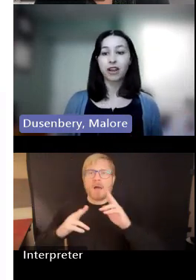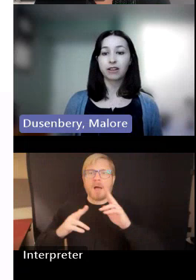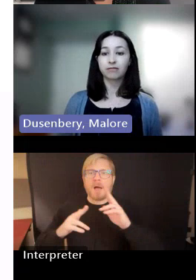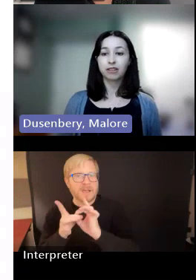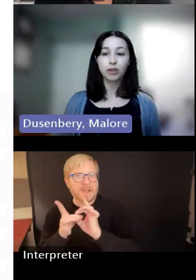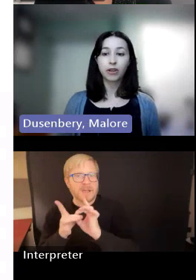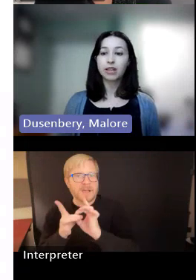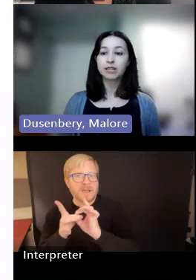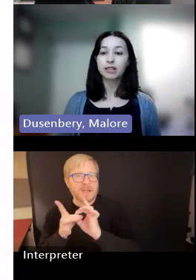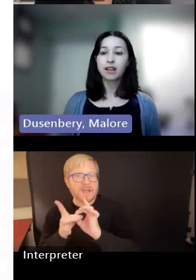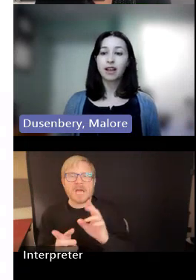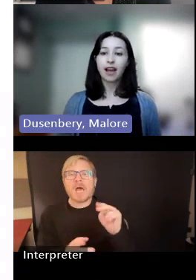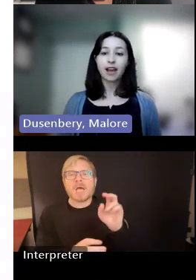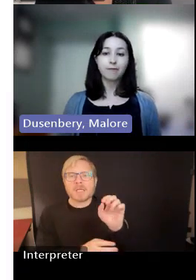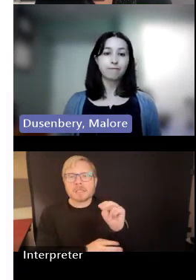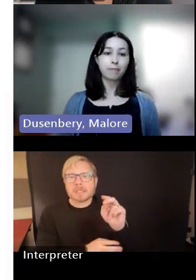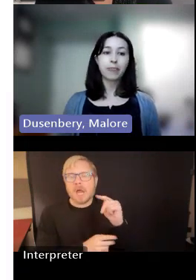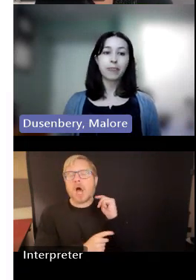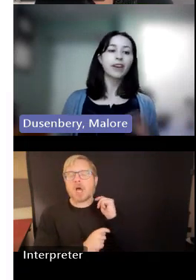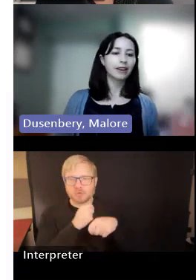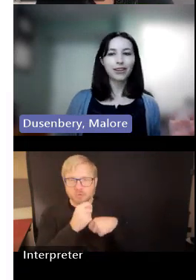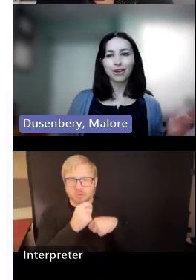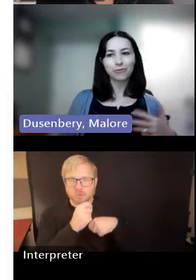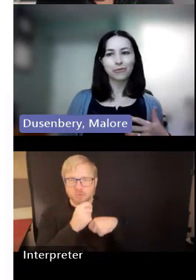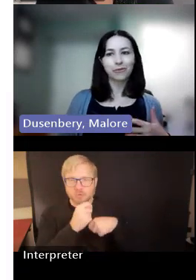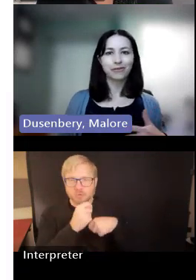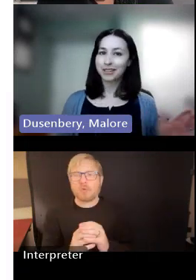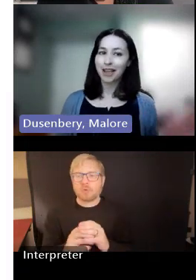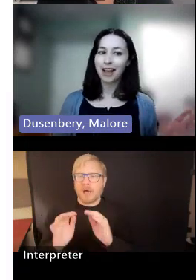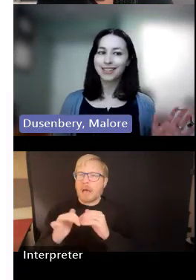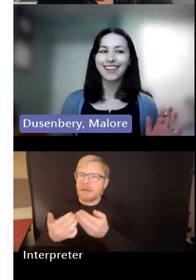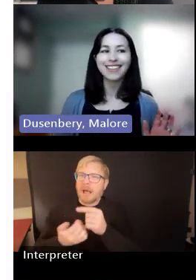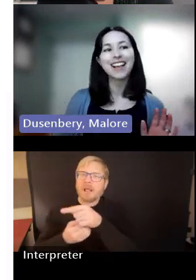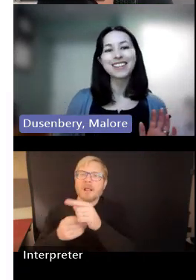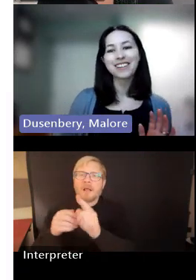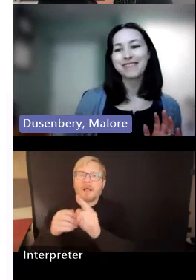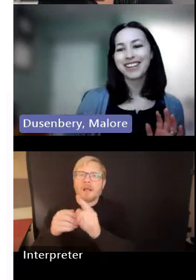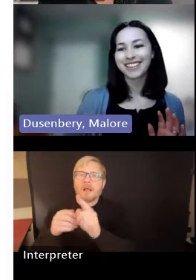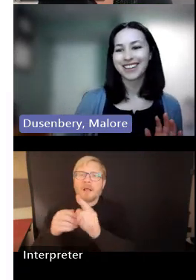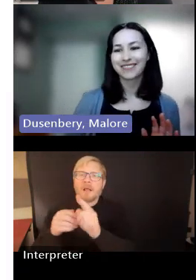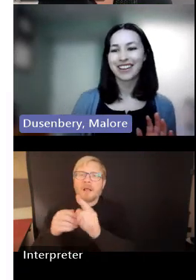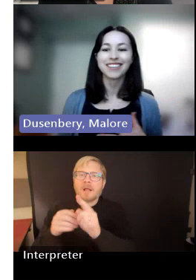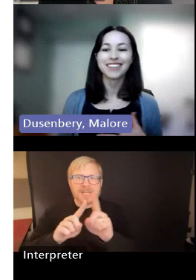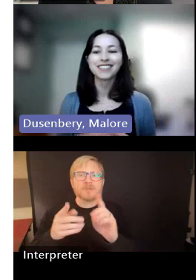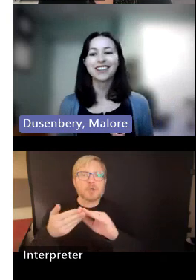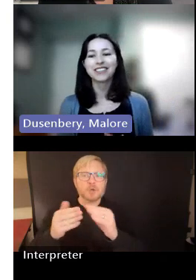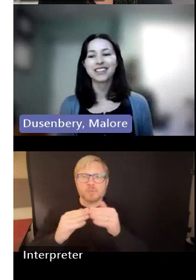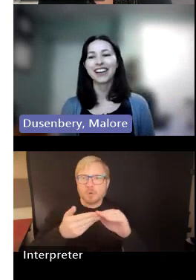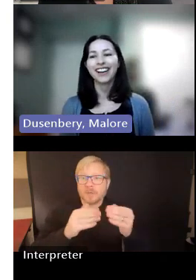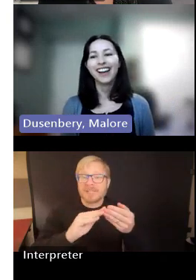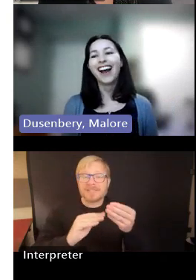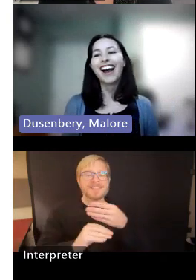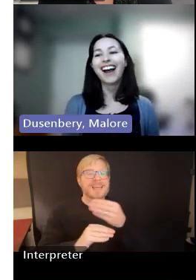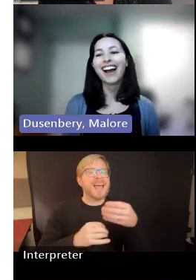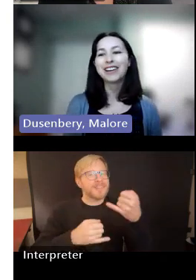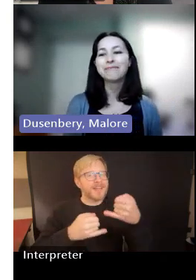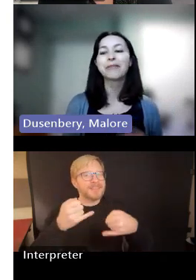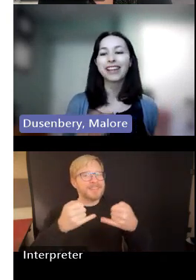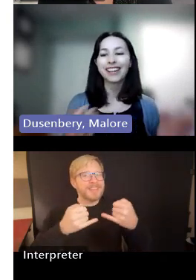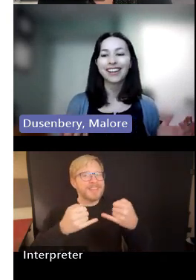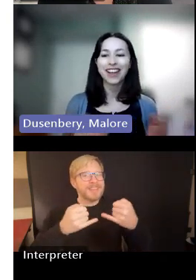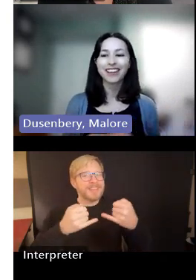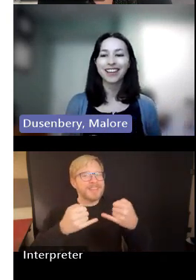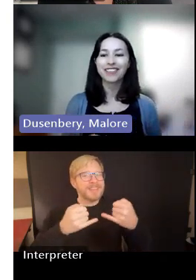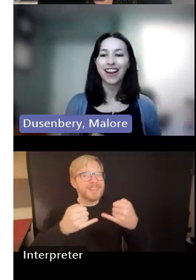in different communities. And then, this last recommendation up there is a little self-serving,